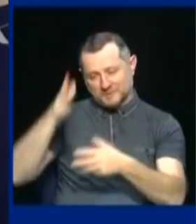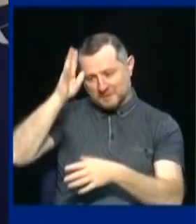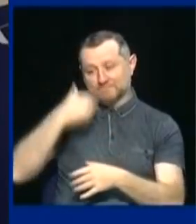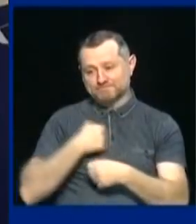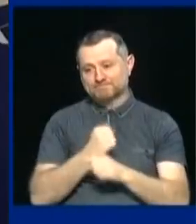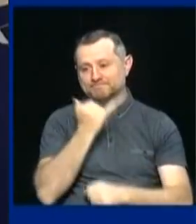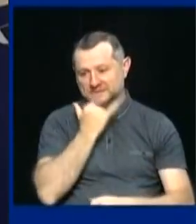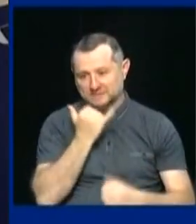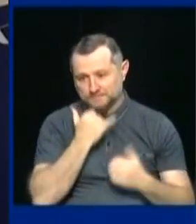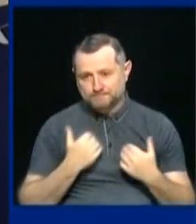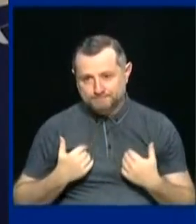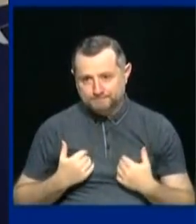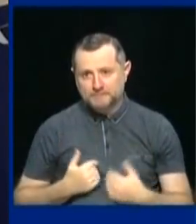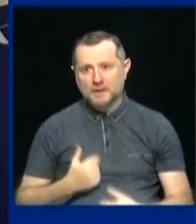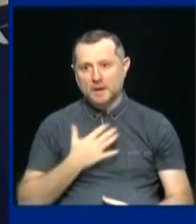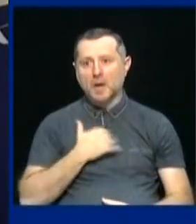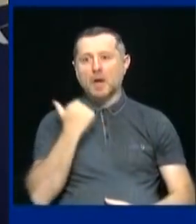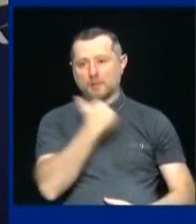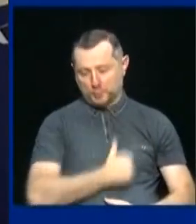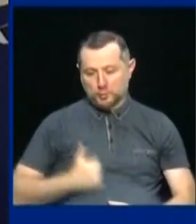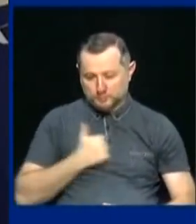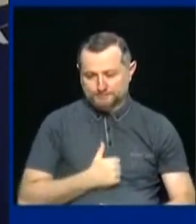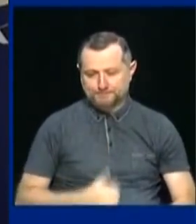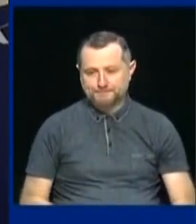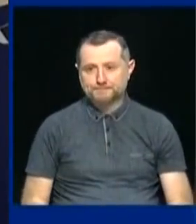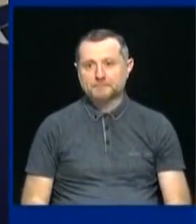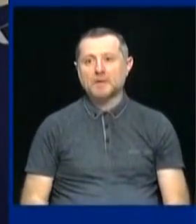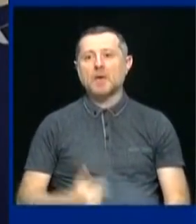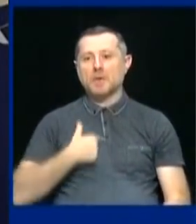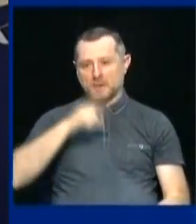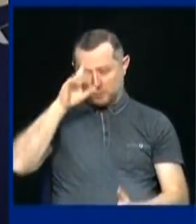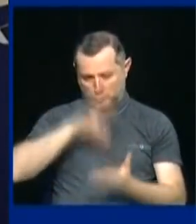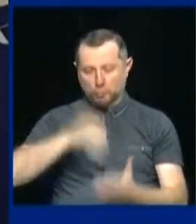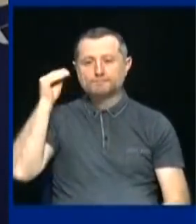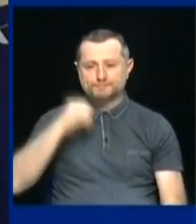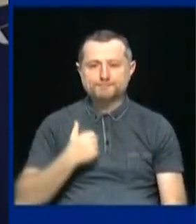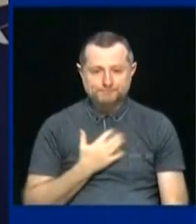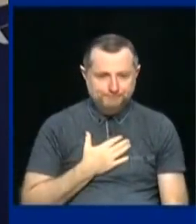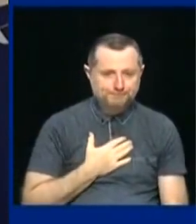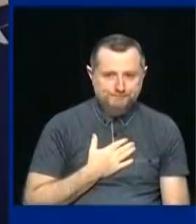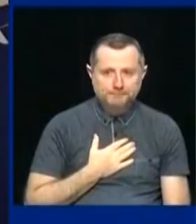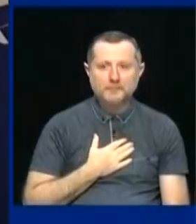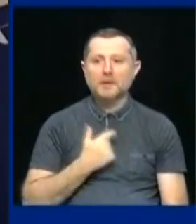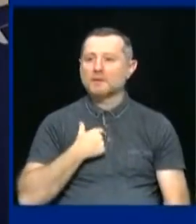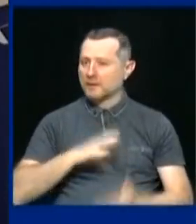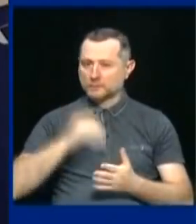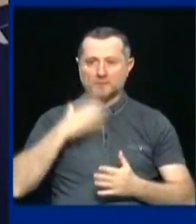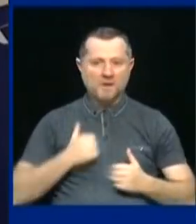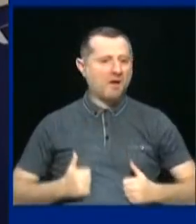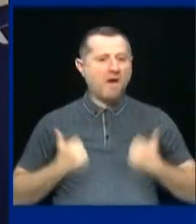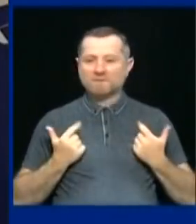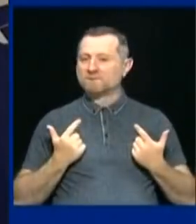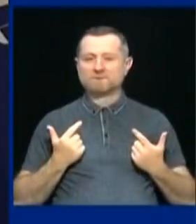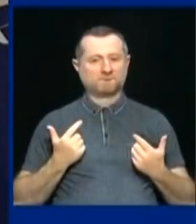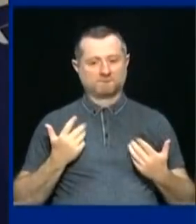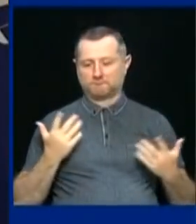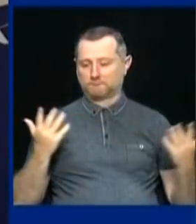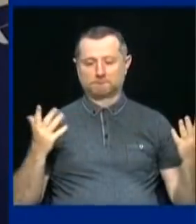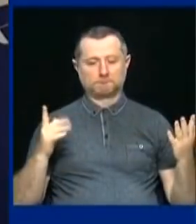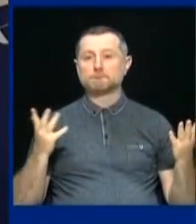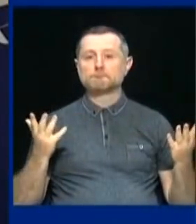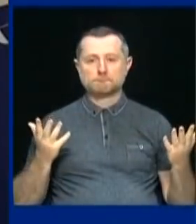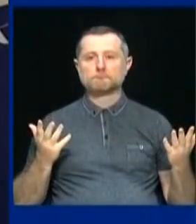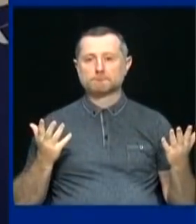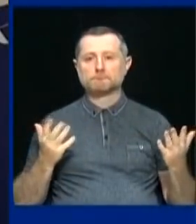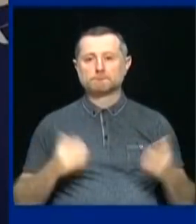apologized, and he learned from it. And that's what life is all about. And I know the